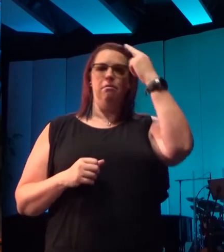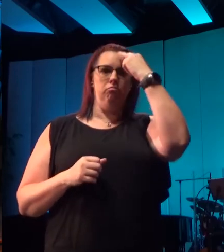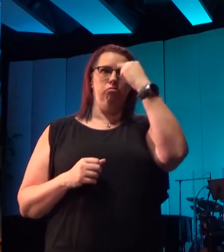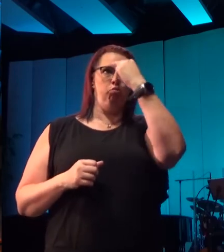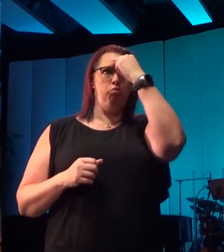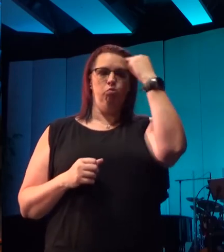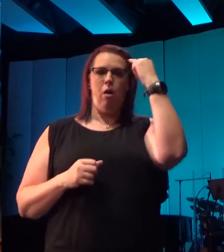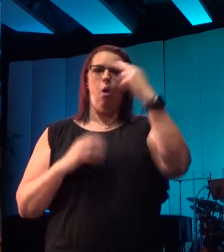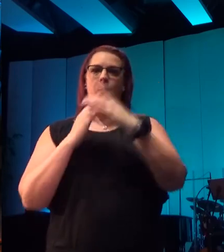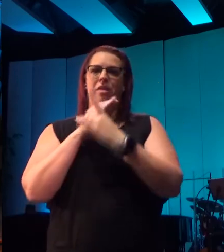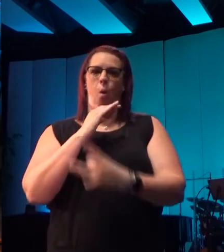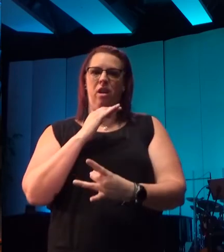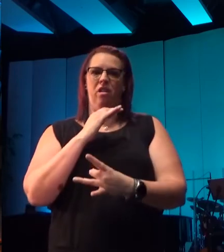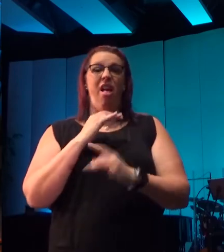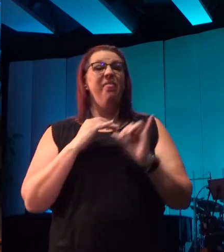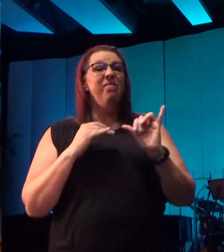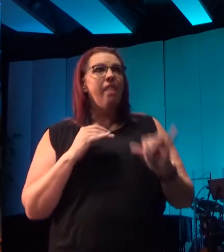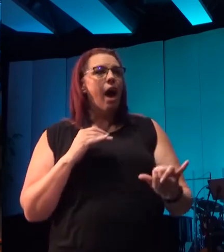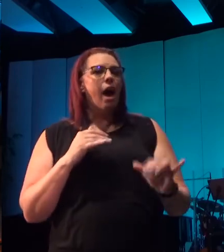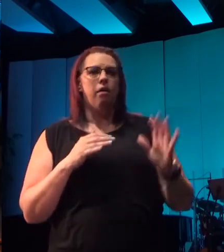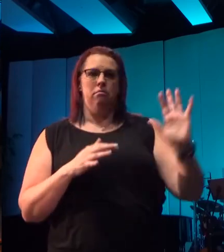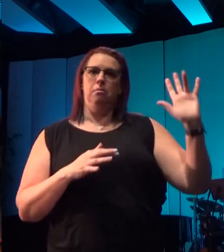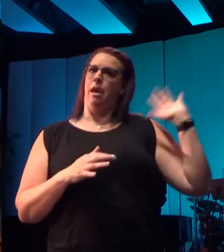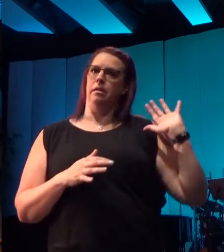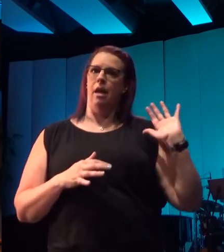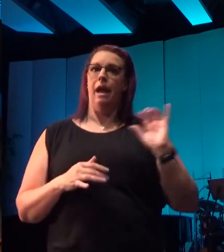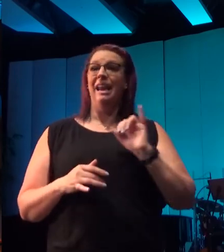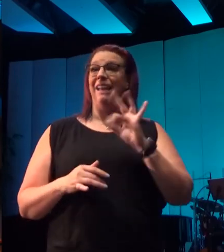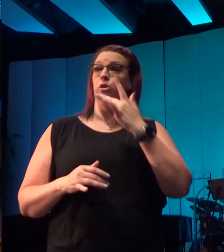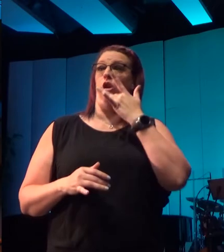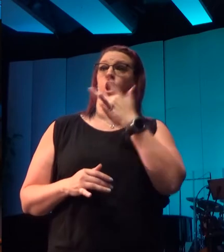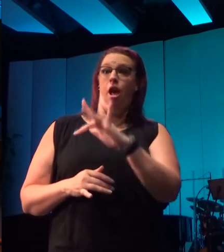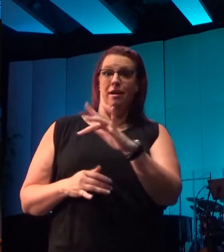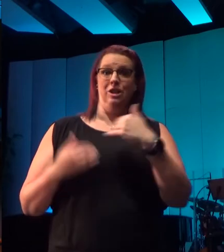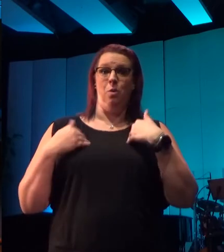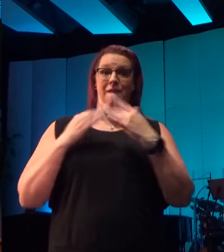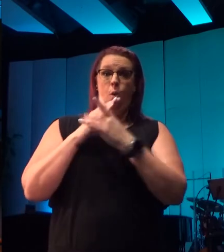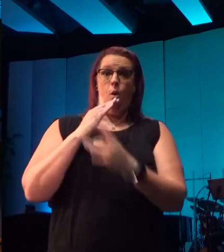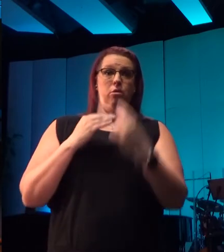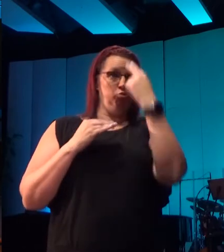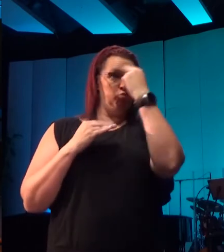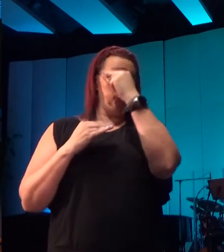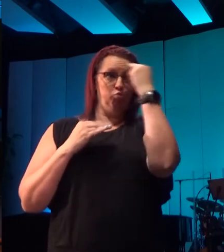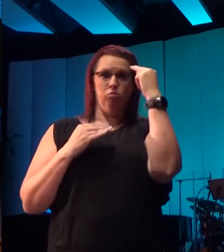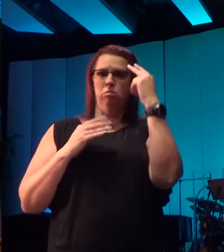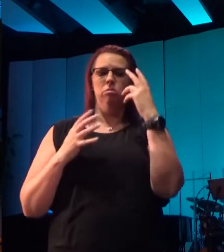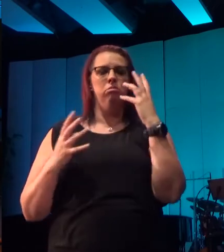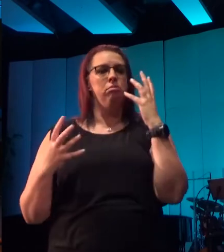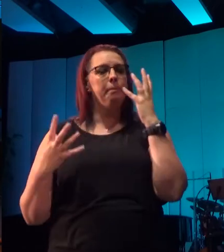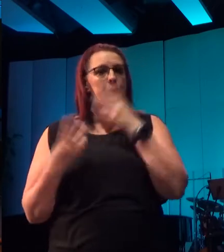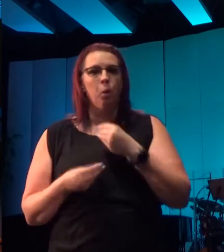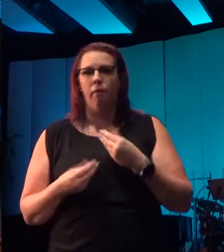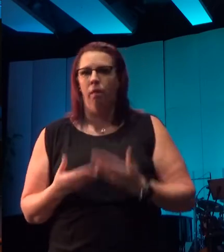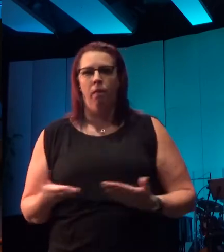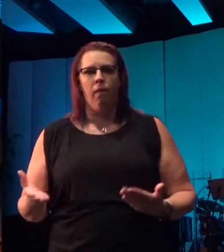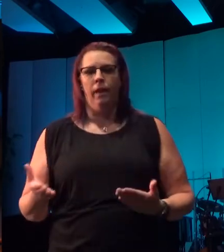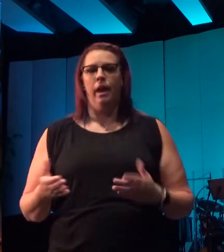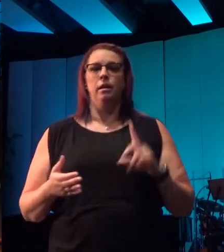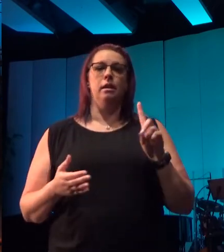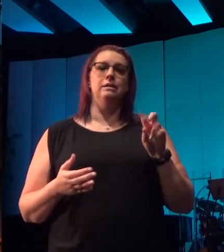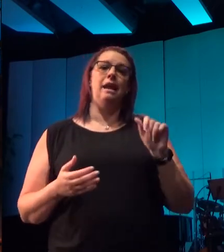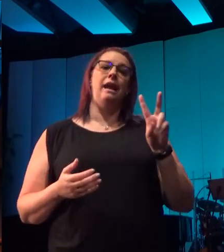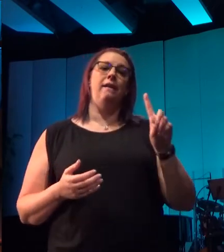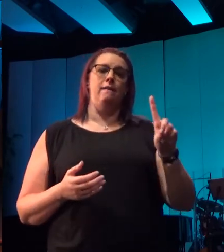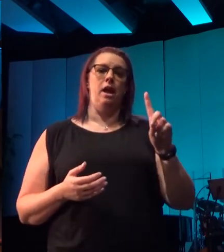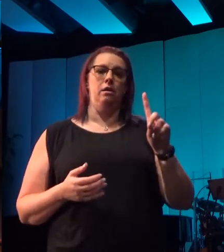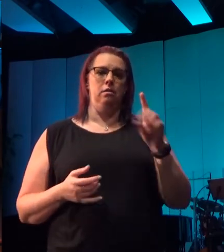day, if you were lucky enough to have someone anoint your head with fragrant oil. It was a beautiful thing. And David also knew that a